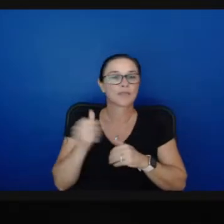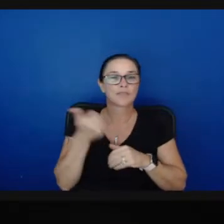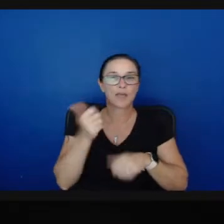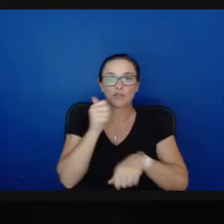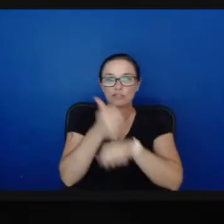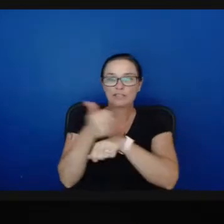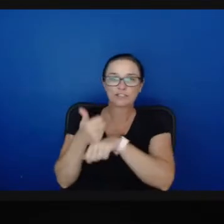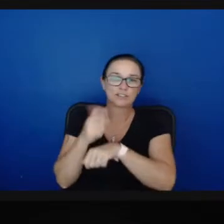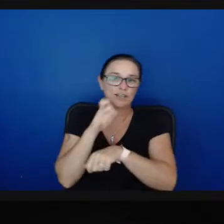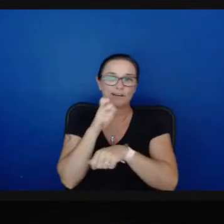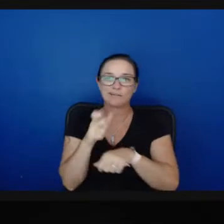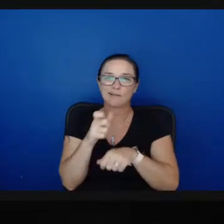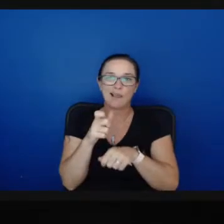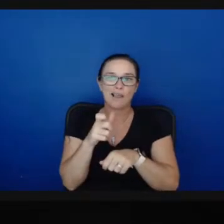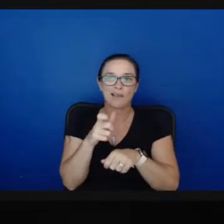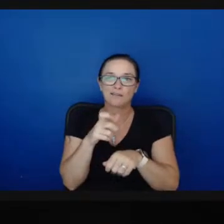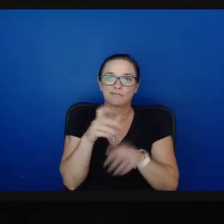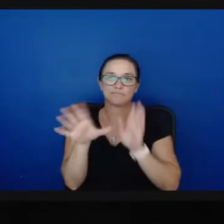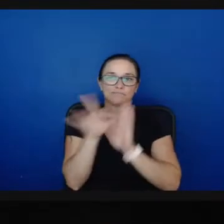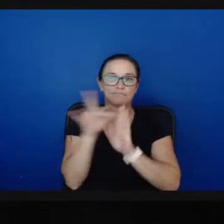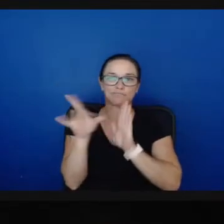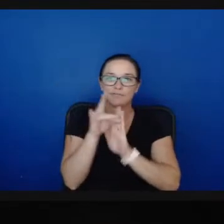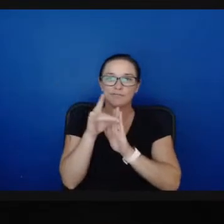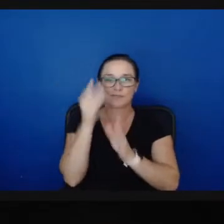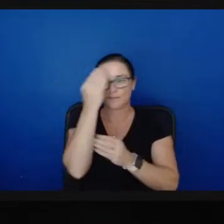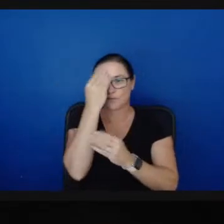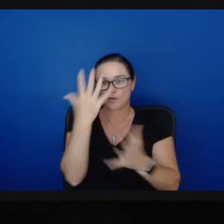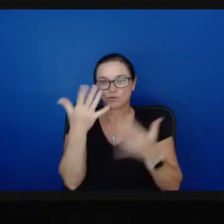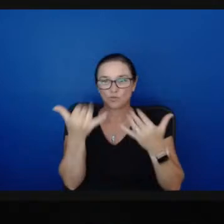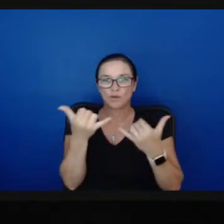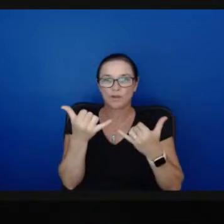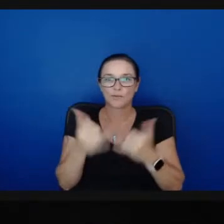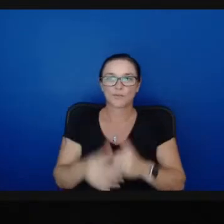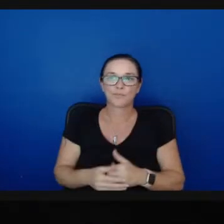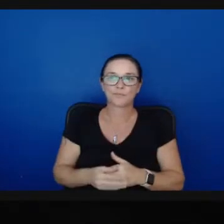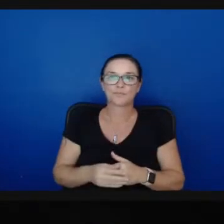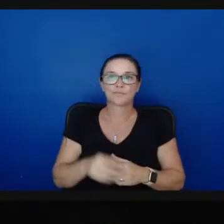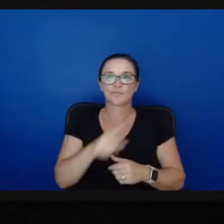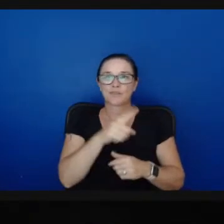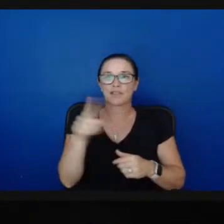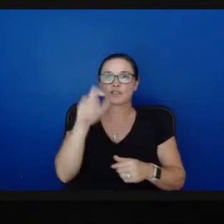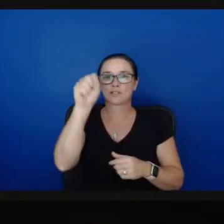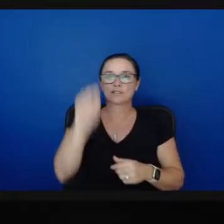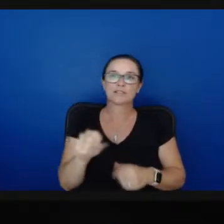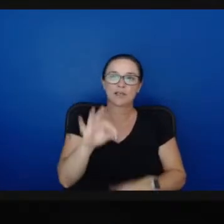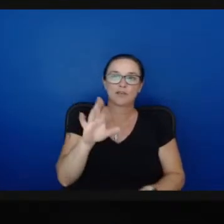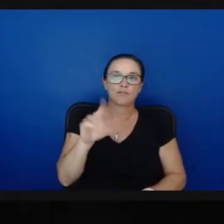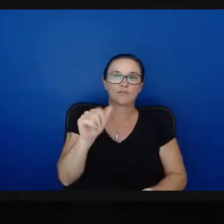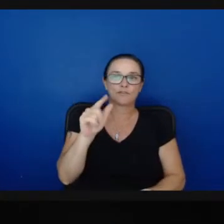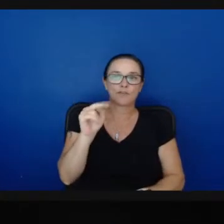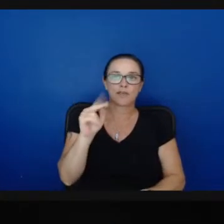transmitting data. So this one, these are south flank stations.